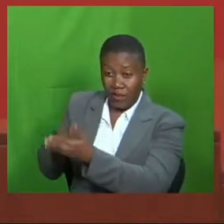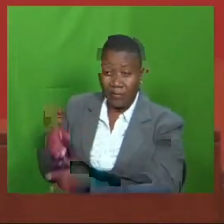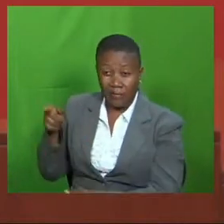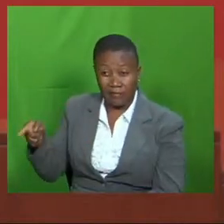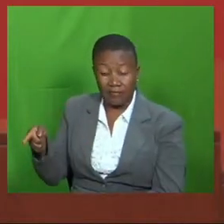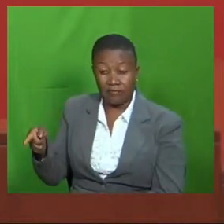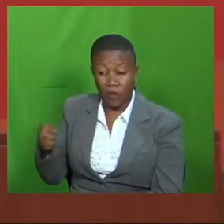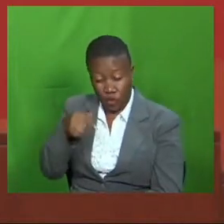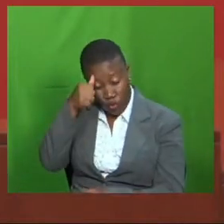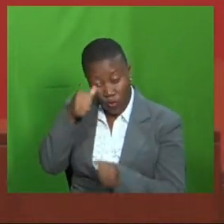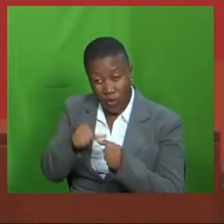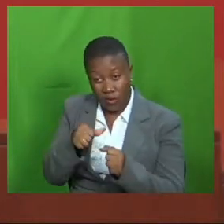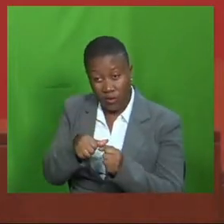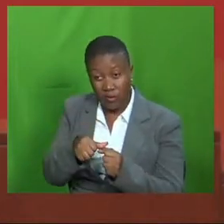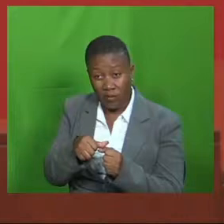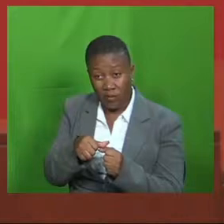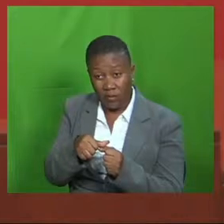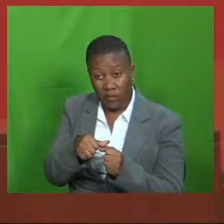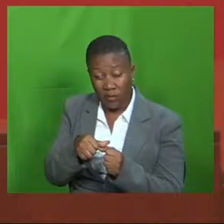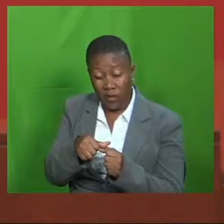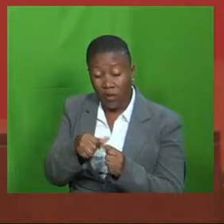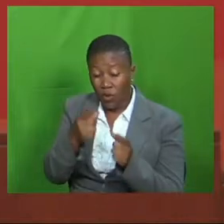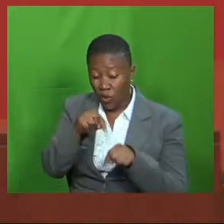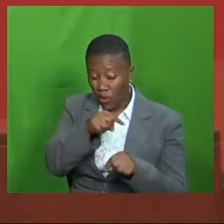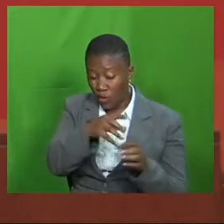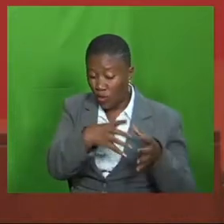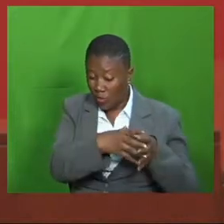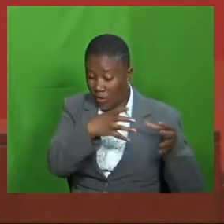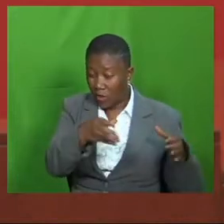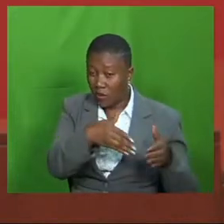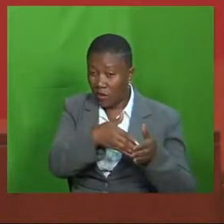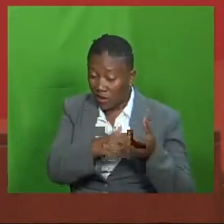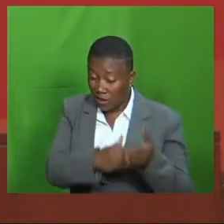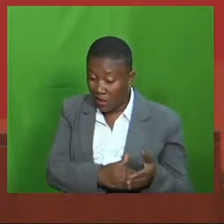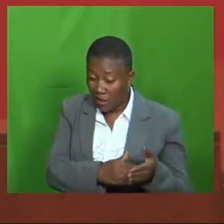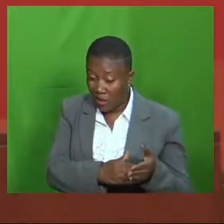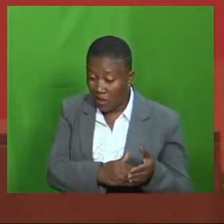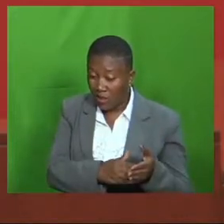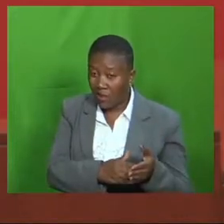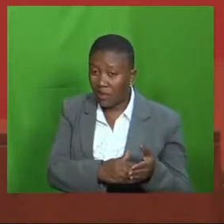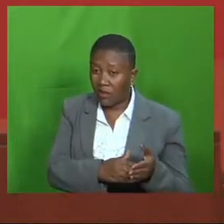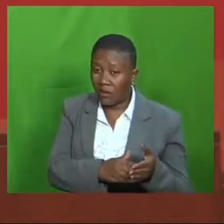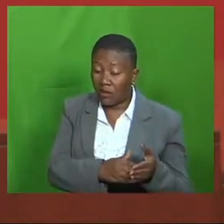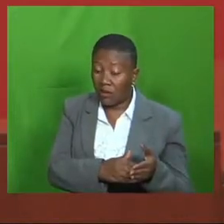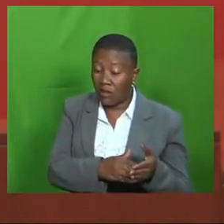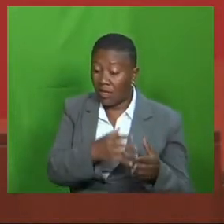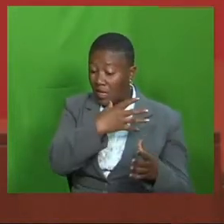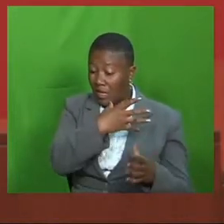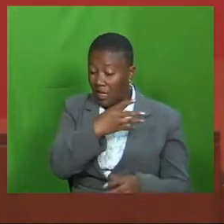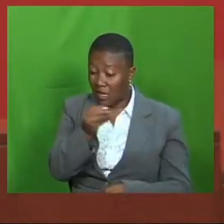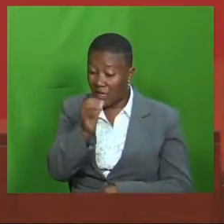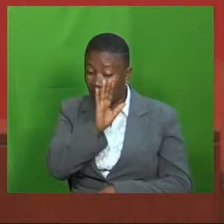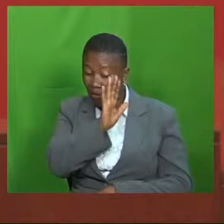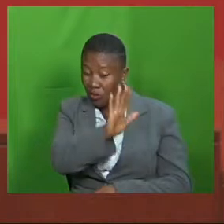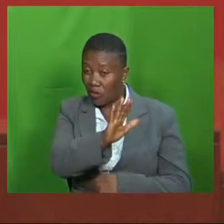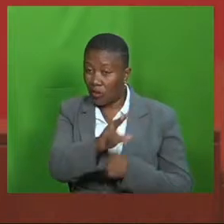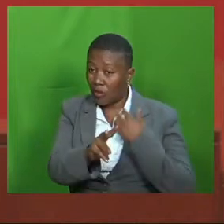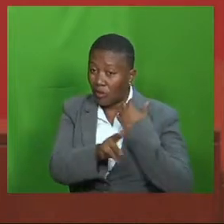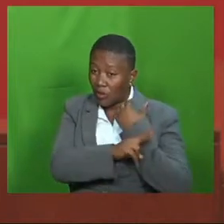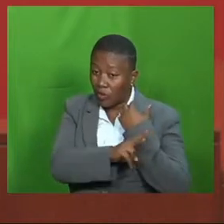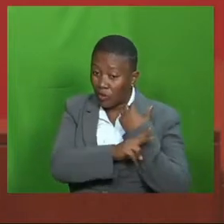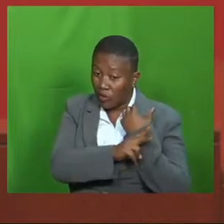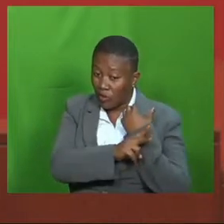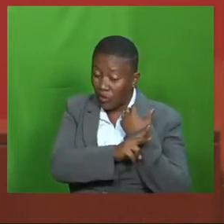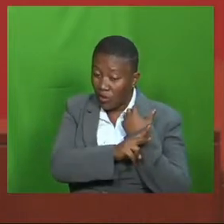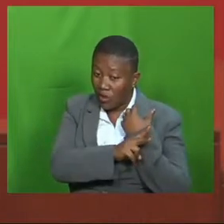and, sorry, you were majority leader and your deputy was Honorable Dominic